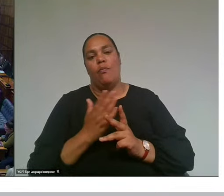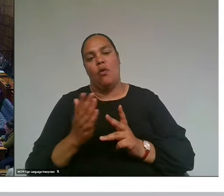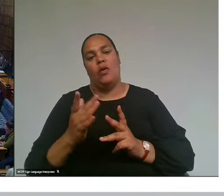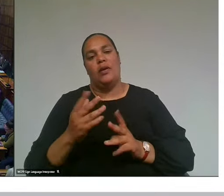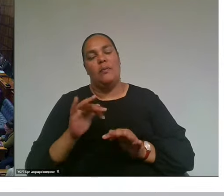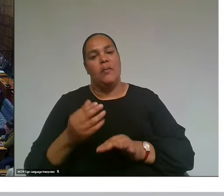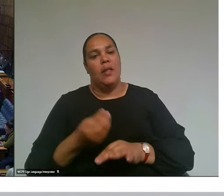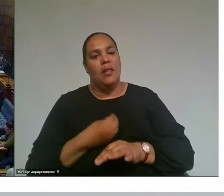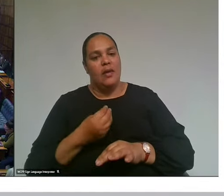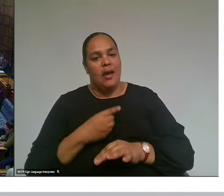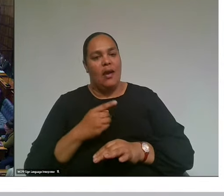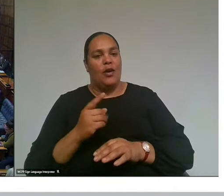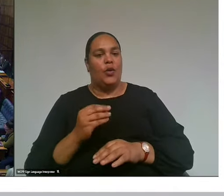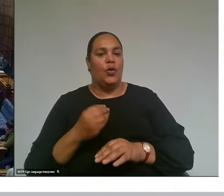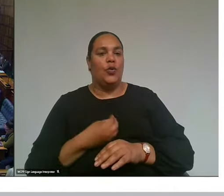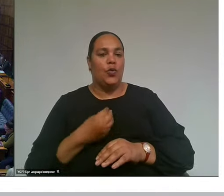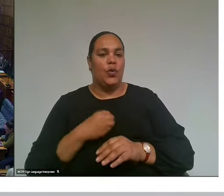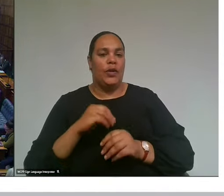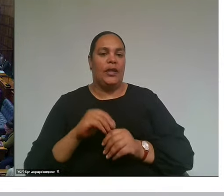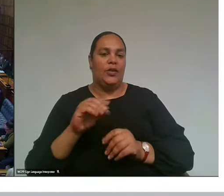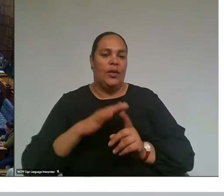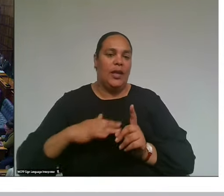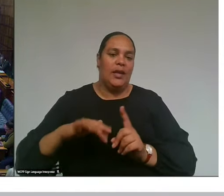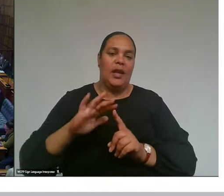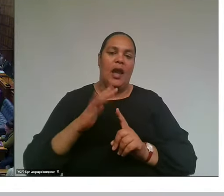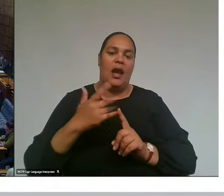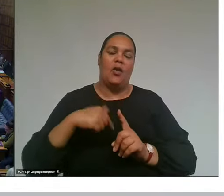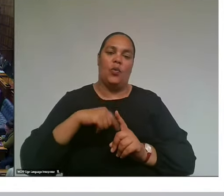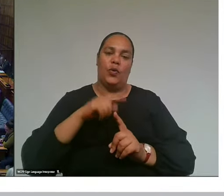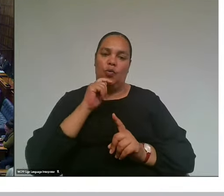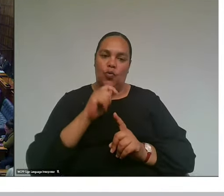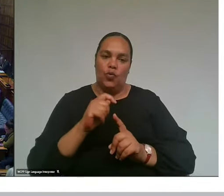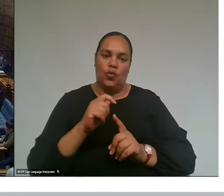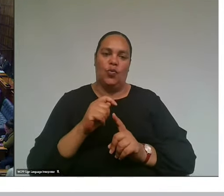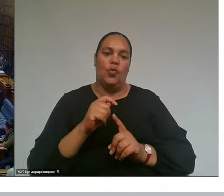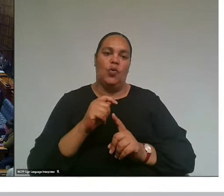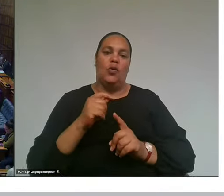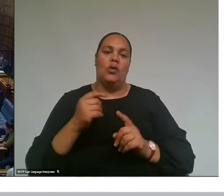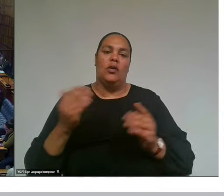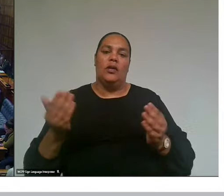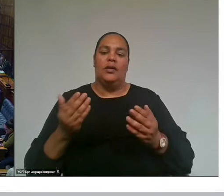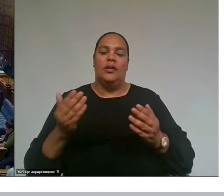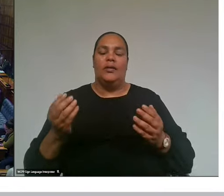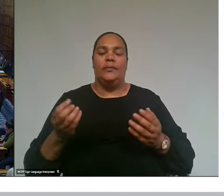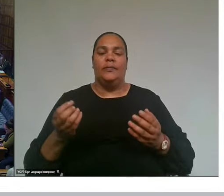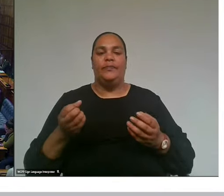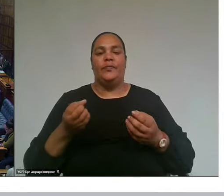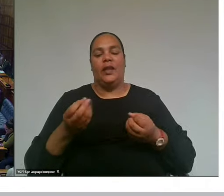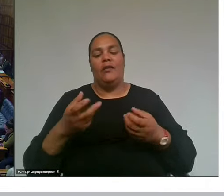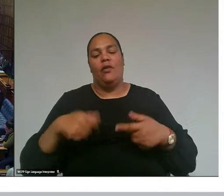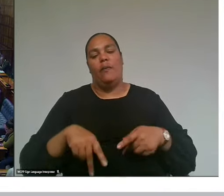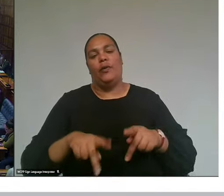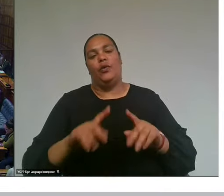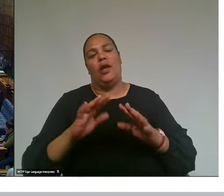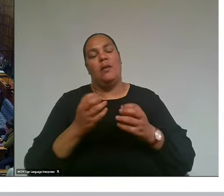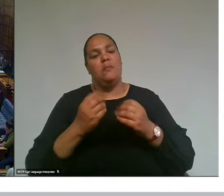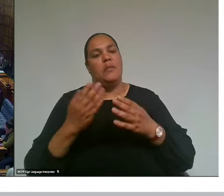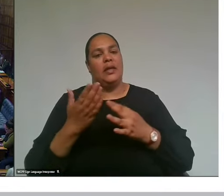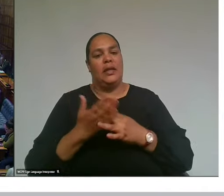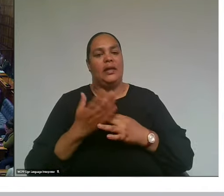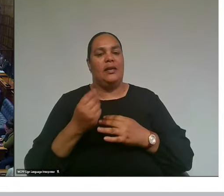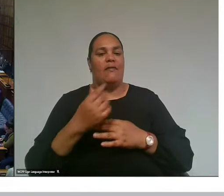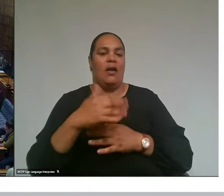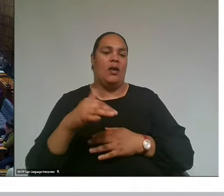young people especially the youth in those areas how we actually arming them to take opportunities which which in many cases lie